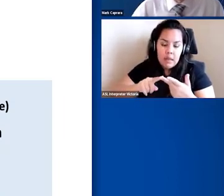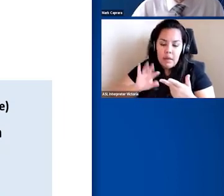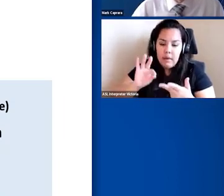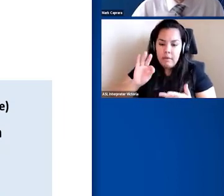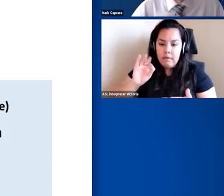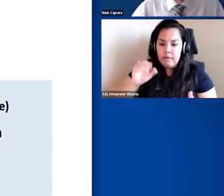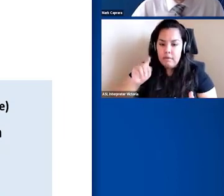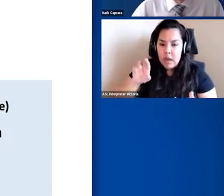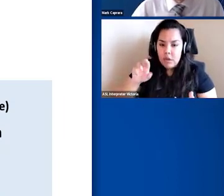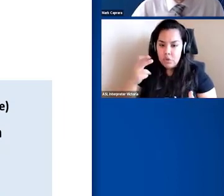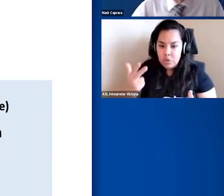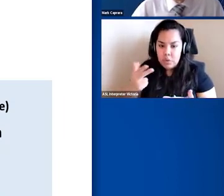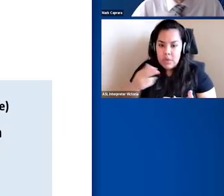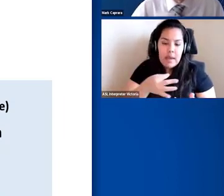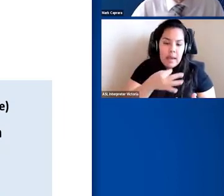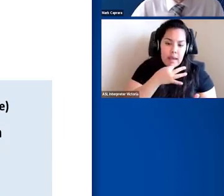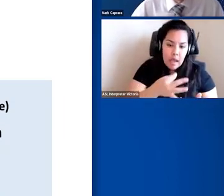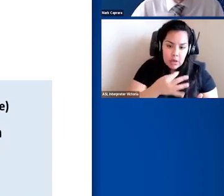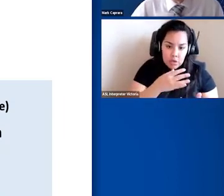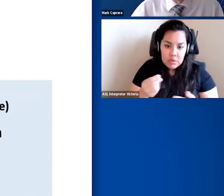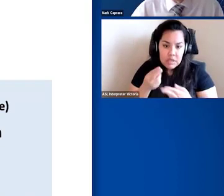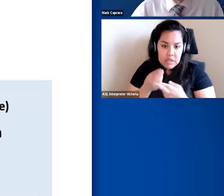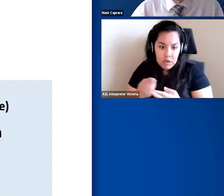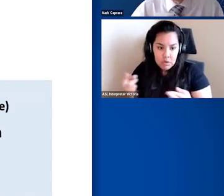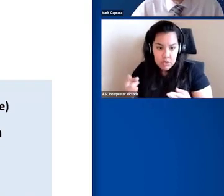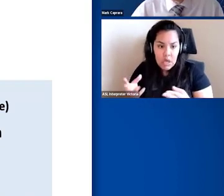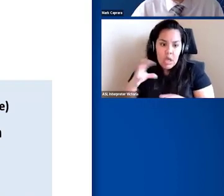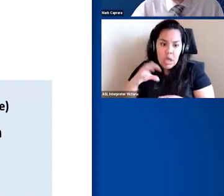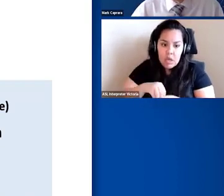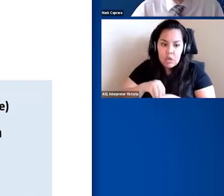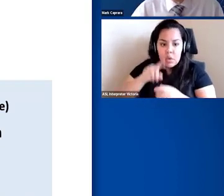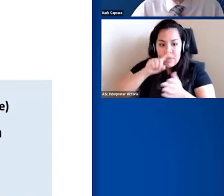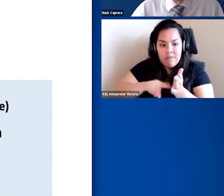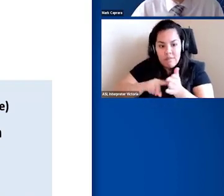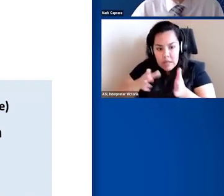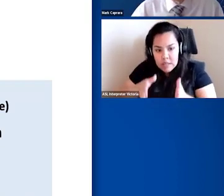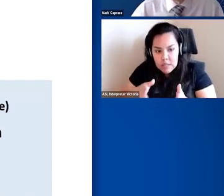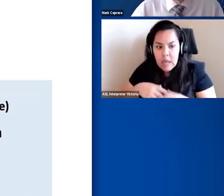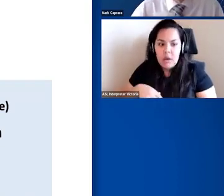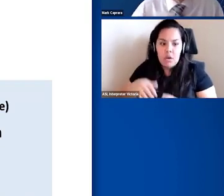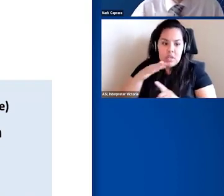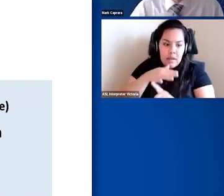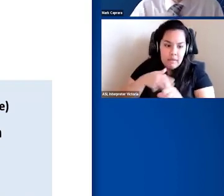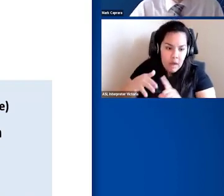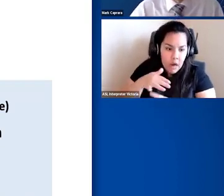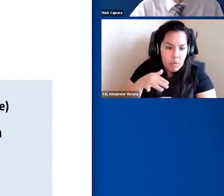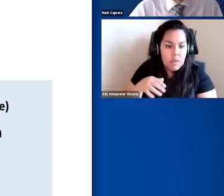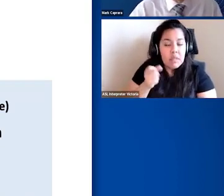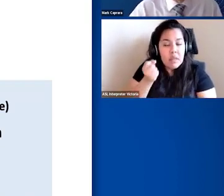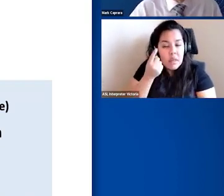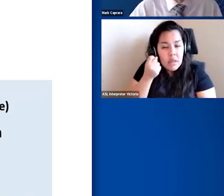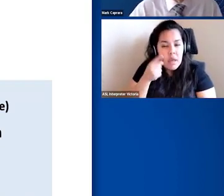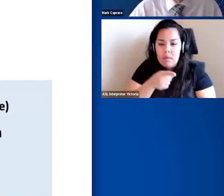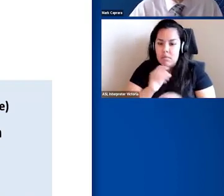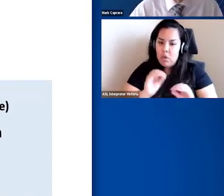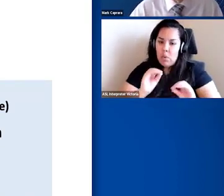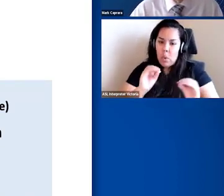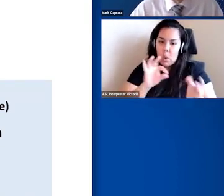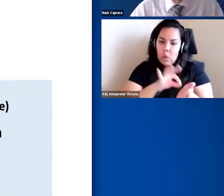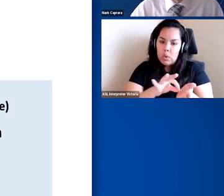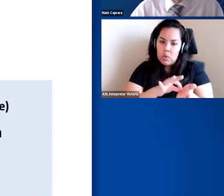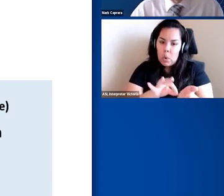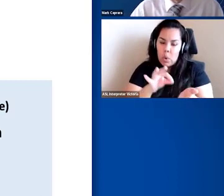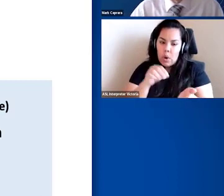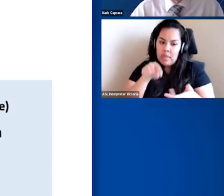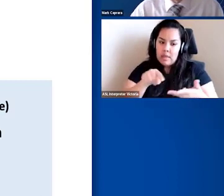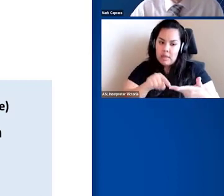is expertise and resources. This encompasses investigators and environment. This does not receive a score, but is